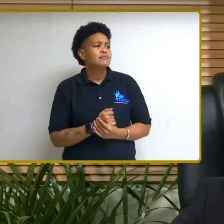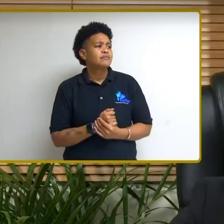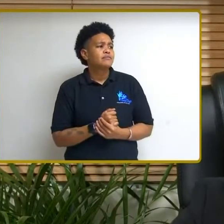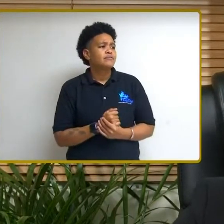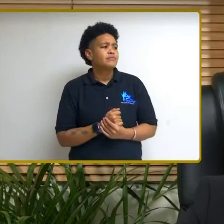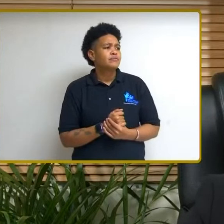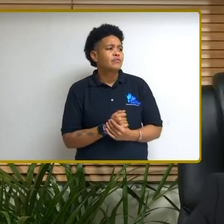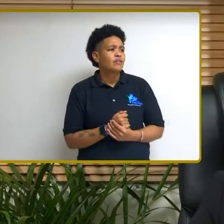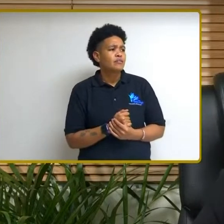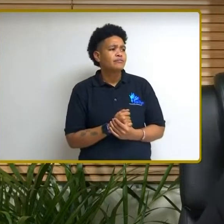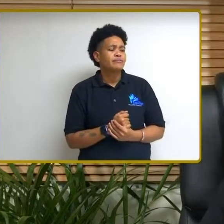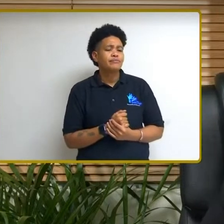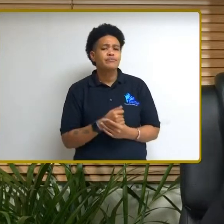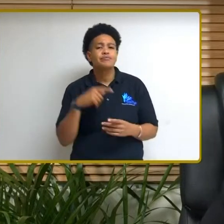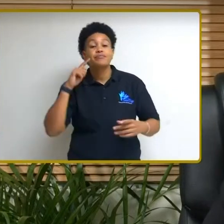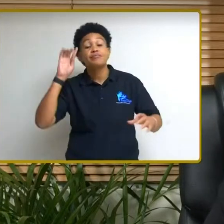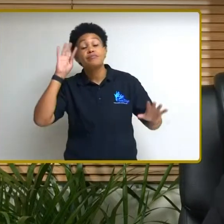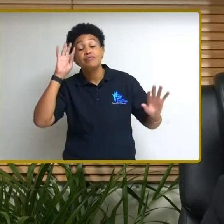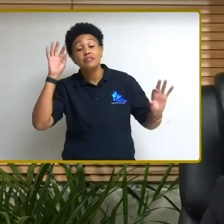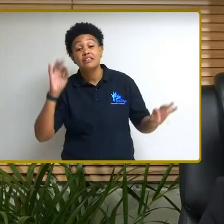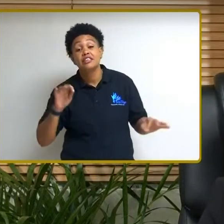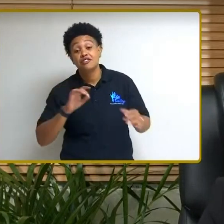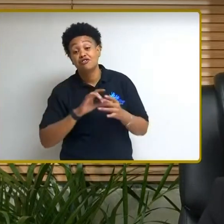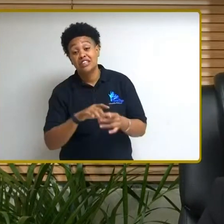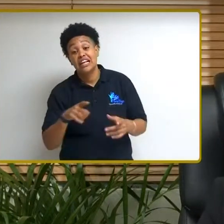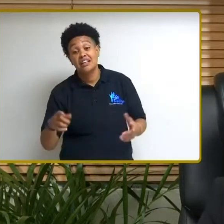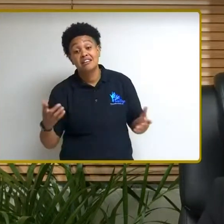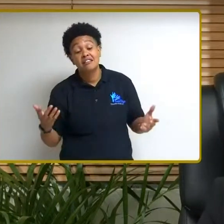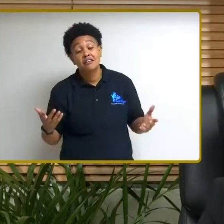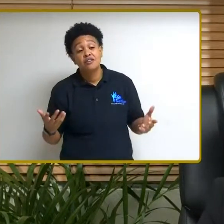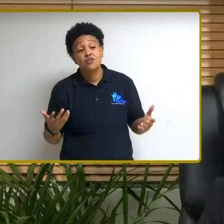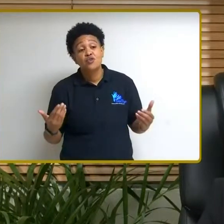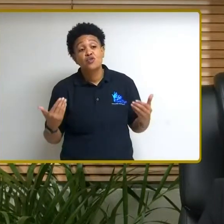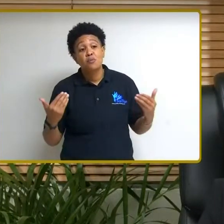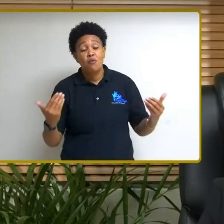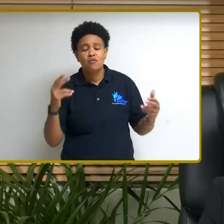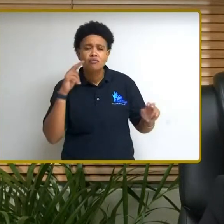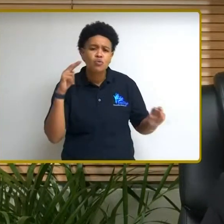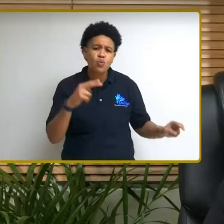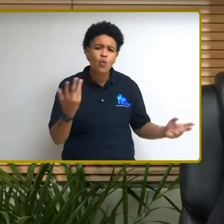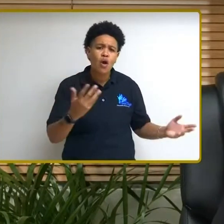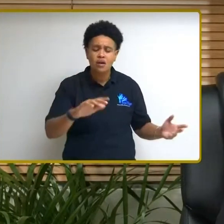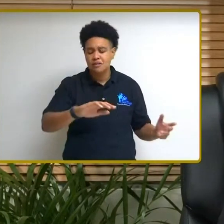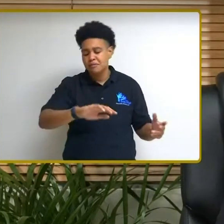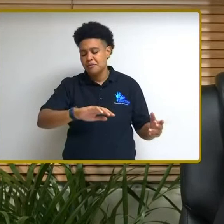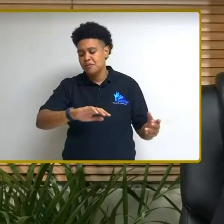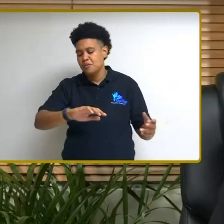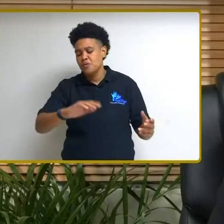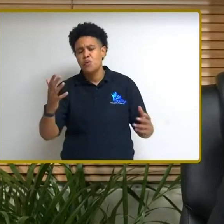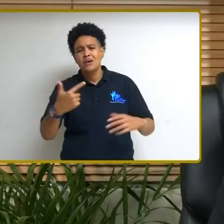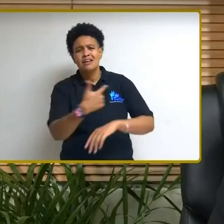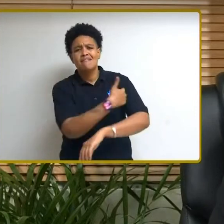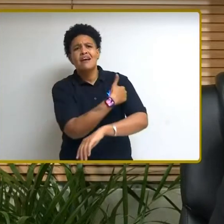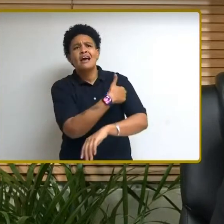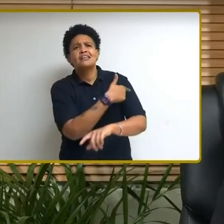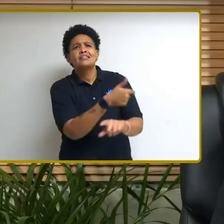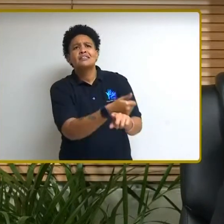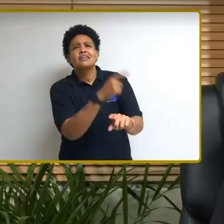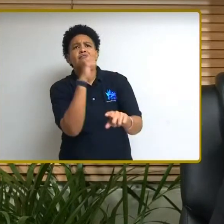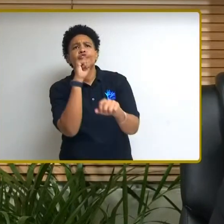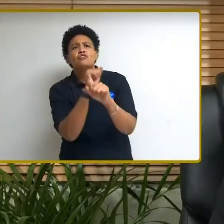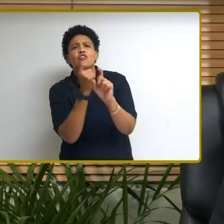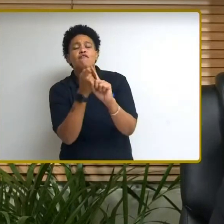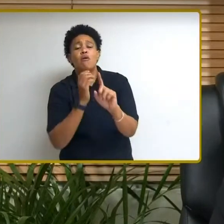the decision therefore would be to move towards what would be a vaccine, certainly from